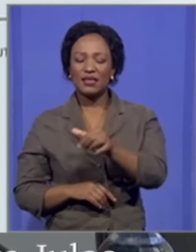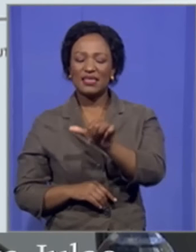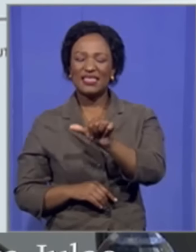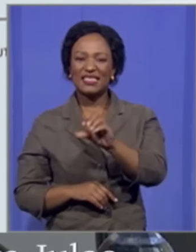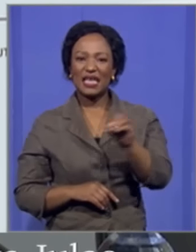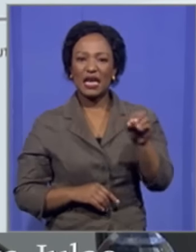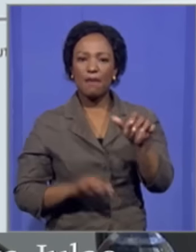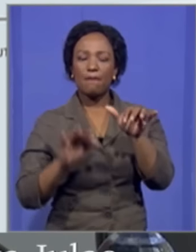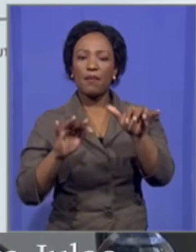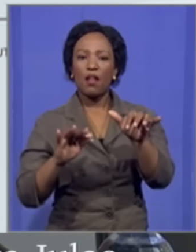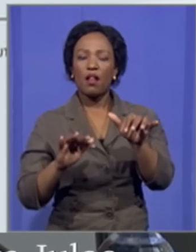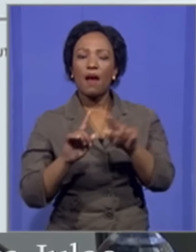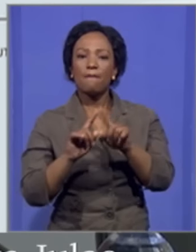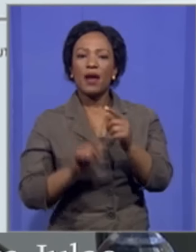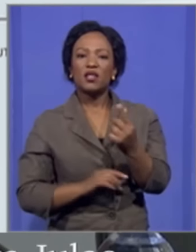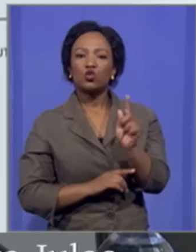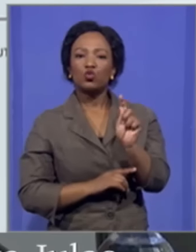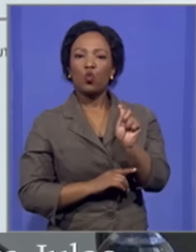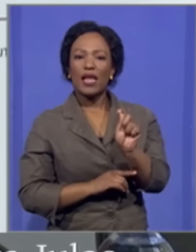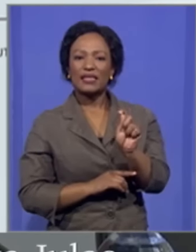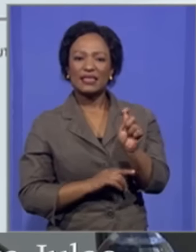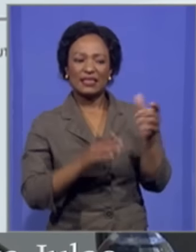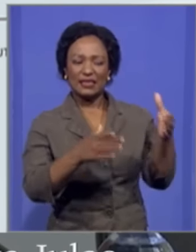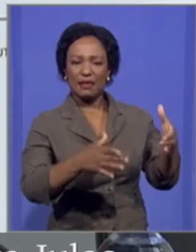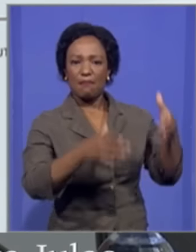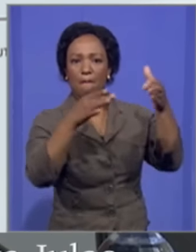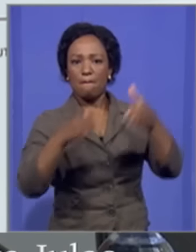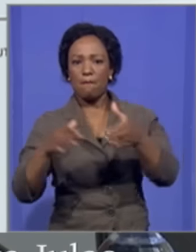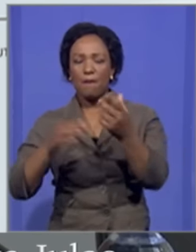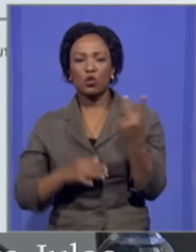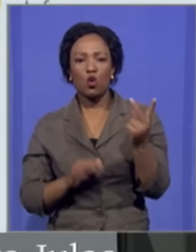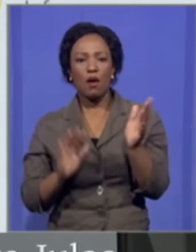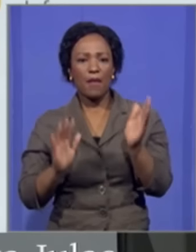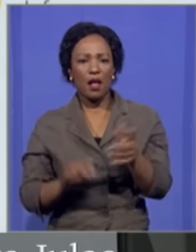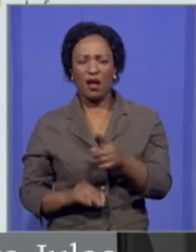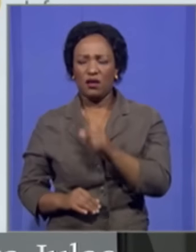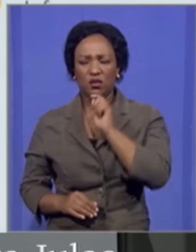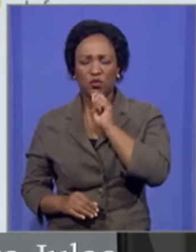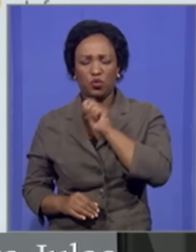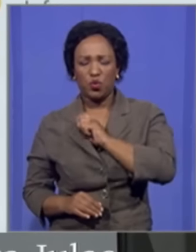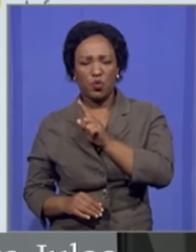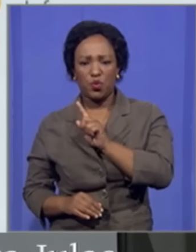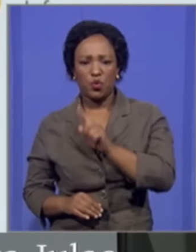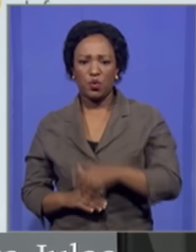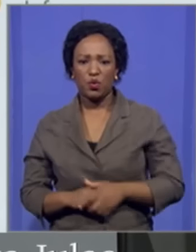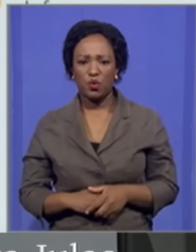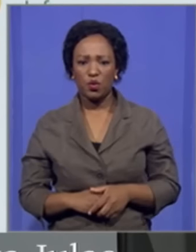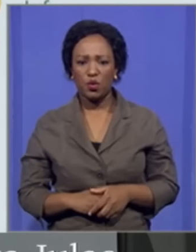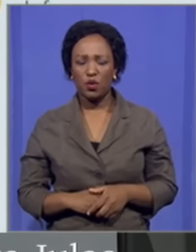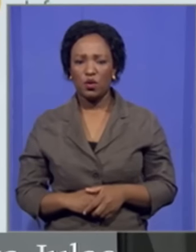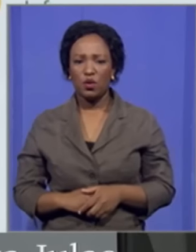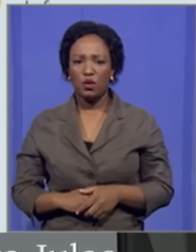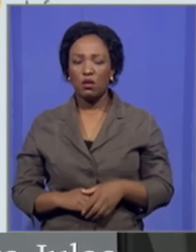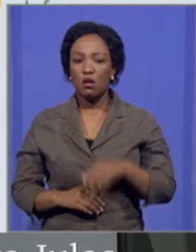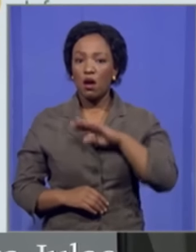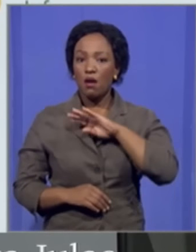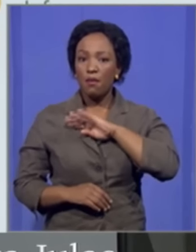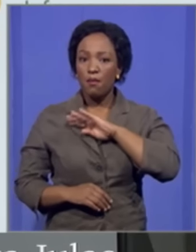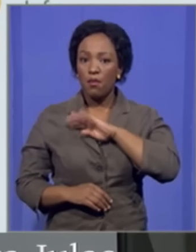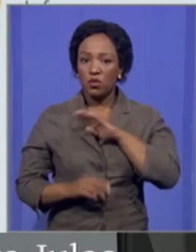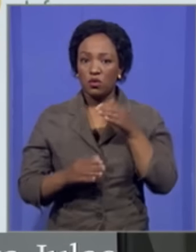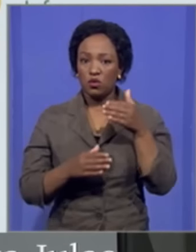are sharing 2 toilets, that was not absolutely true. Your forces, you don't do it once off. You project your